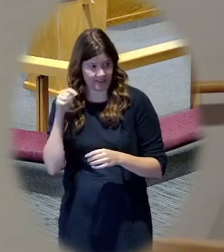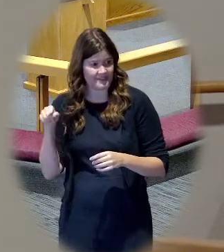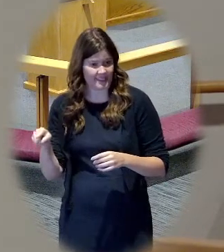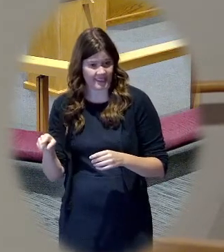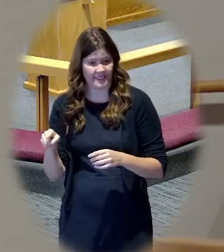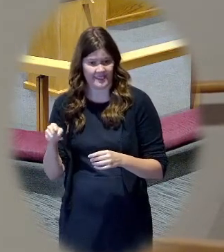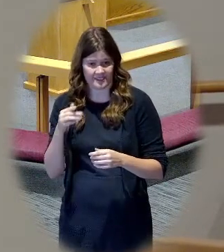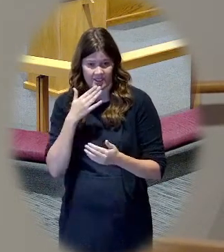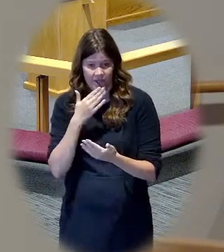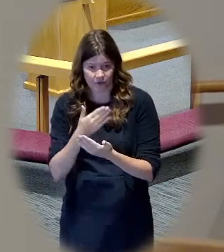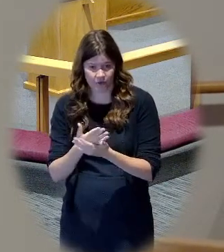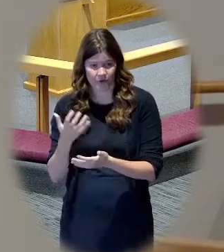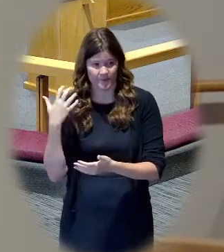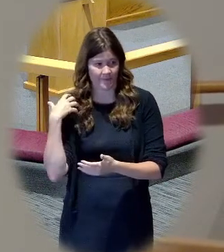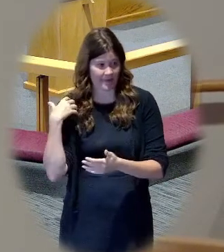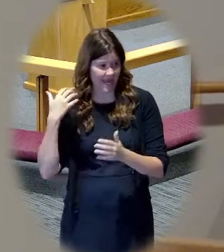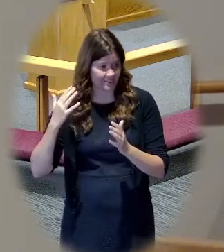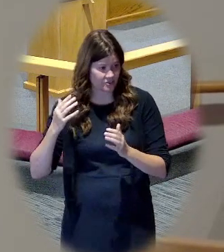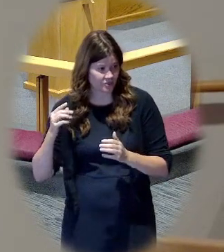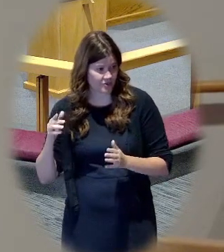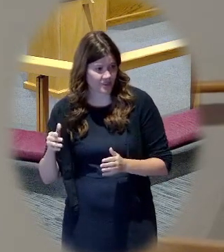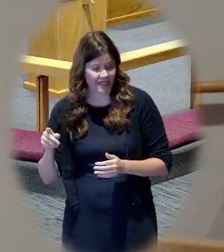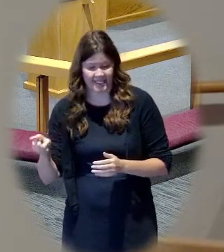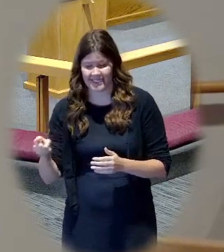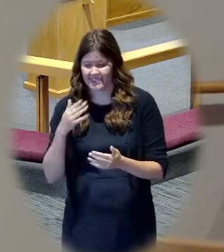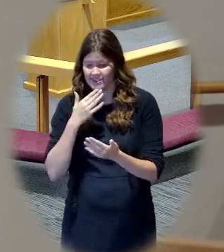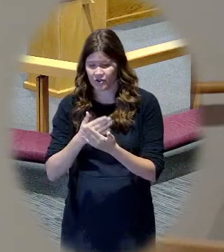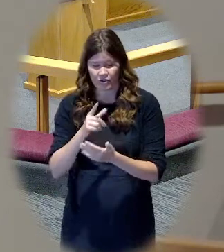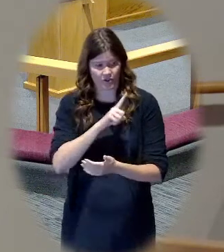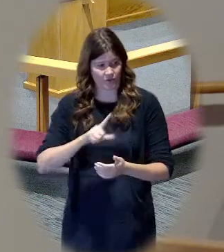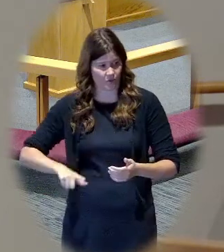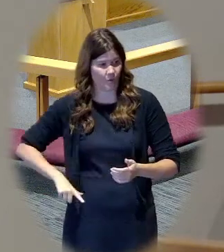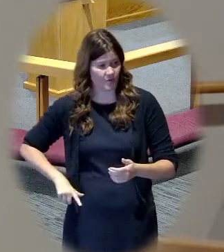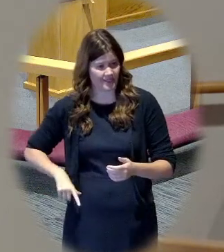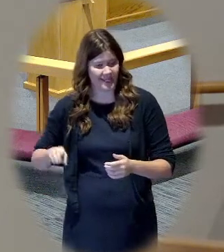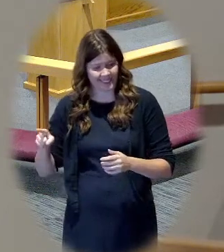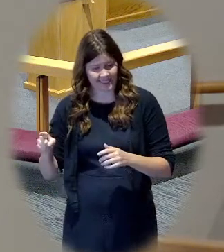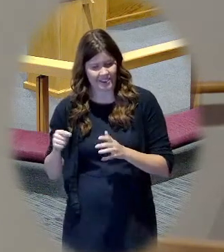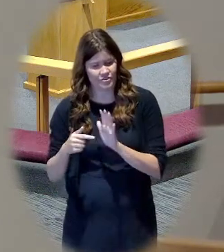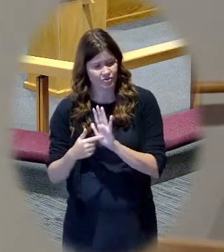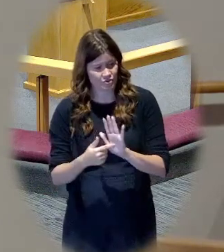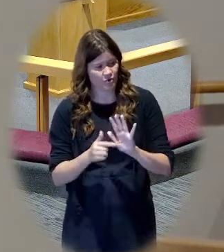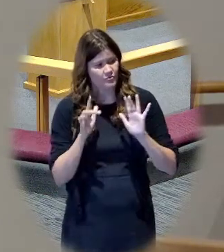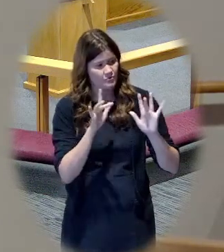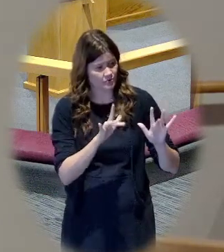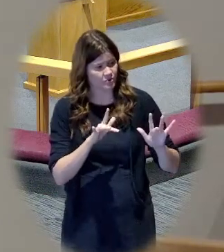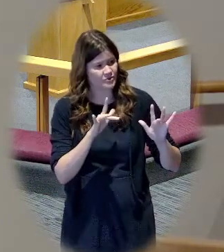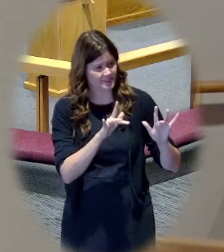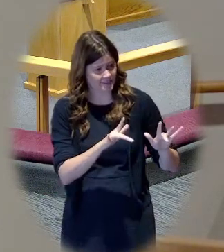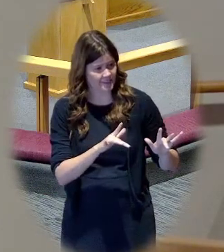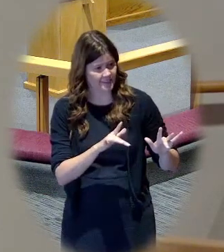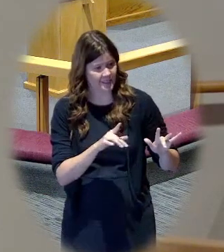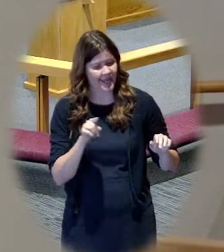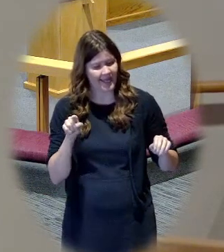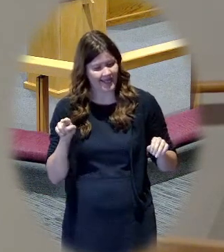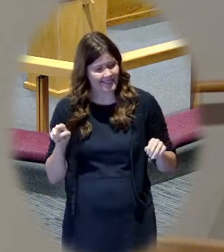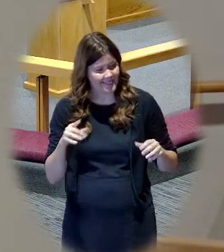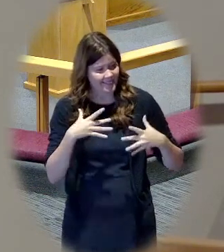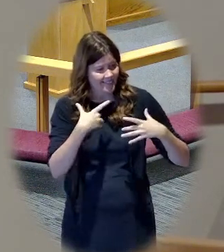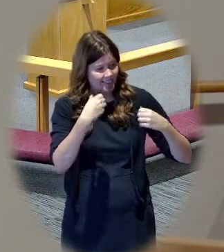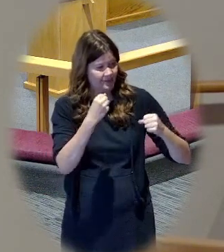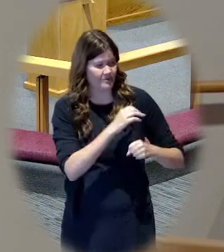a good master, because he is a good Lord, indeed had mercy on them and healed